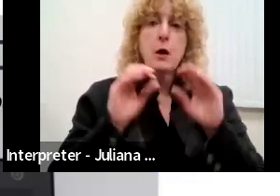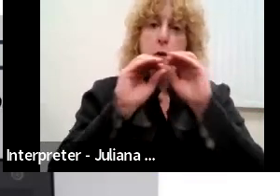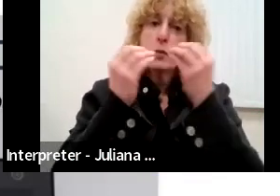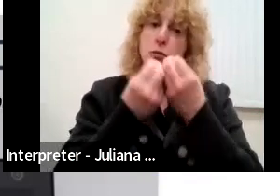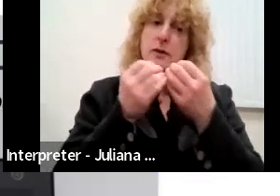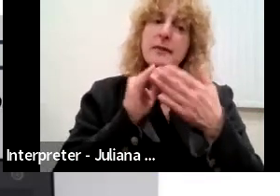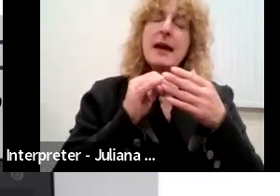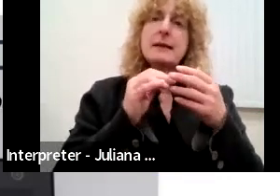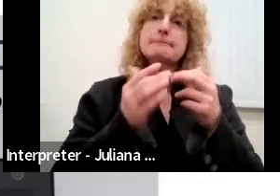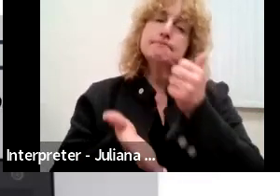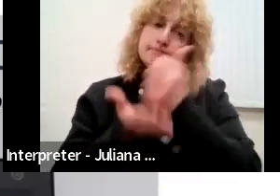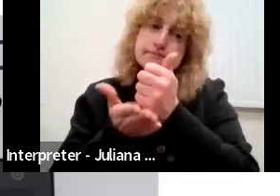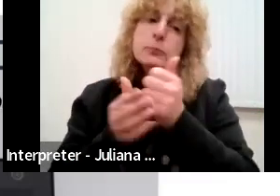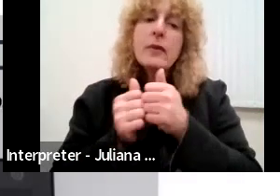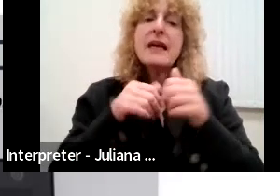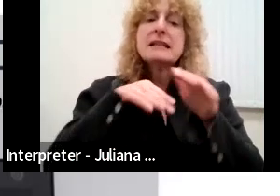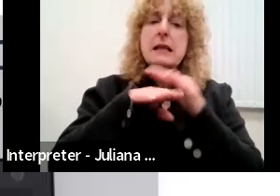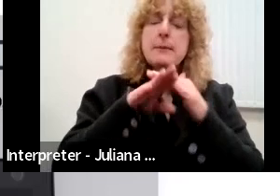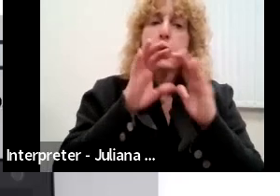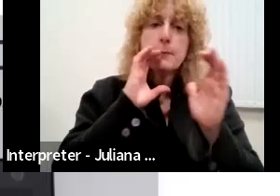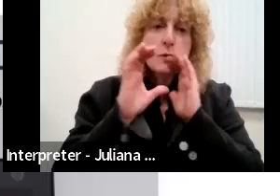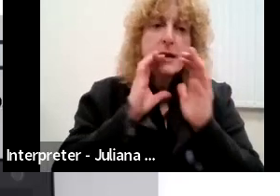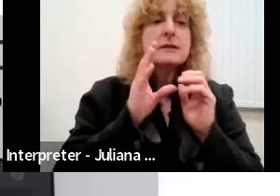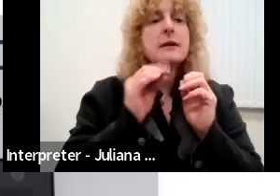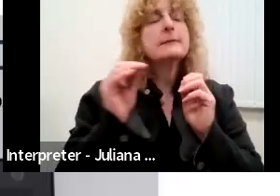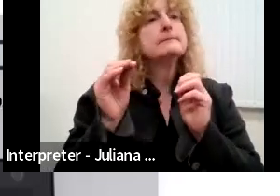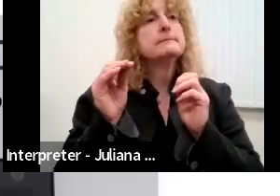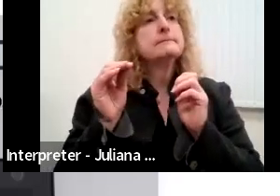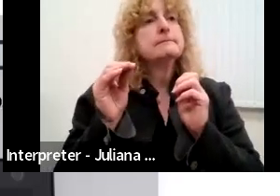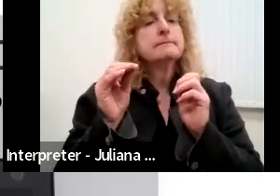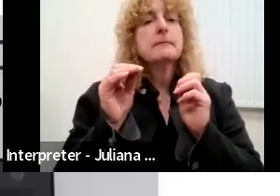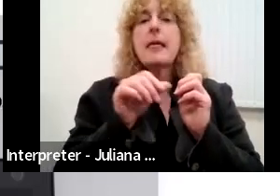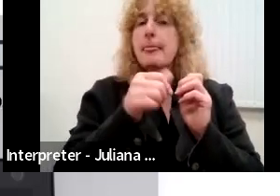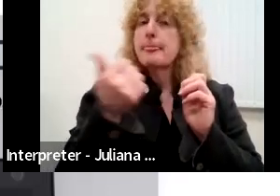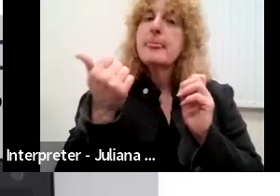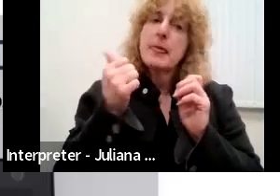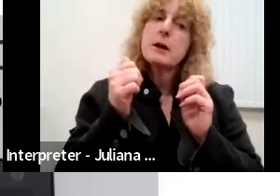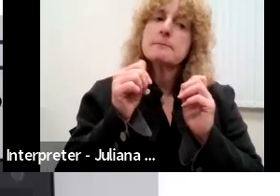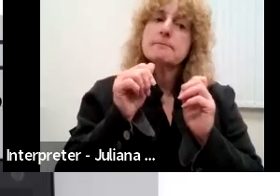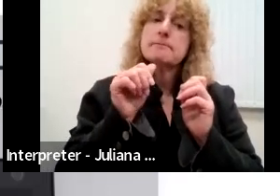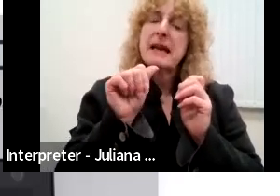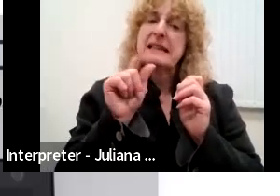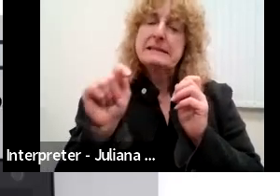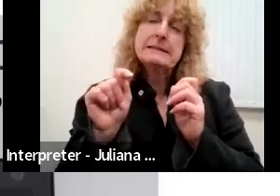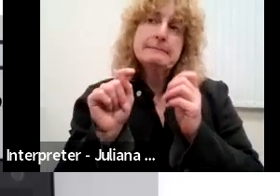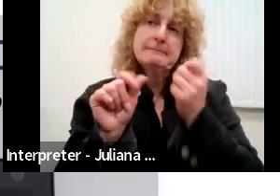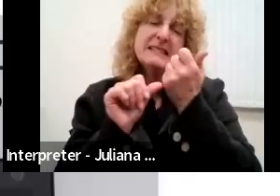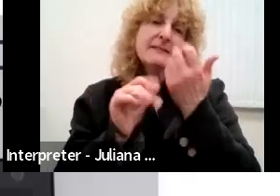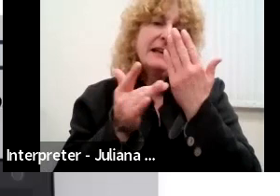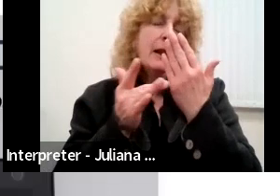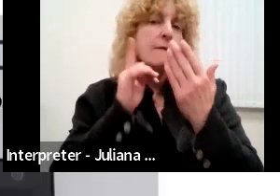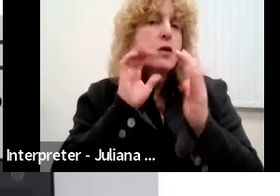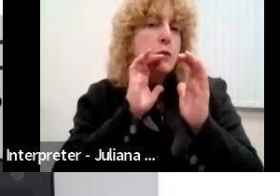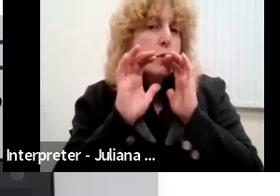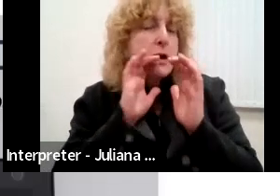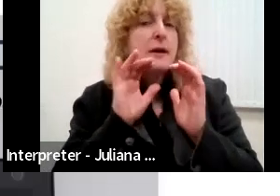that assists with accessible communication and other AT for communication. And so that's